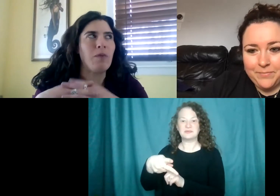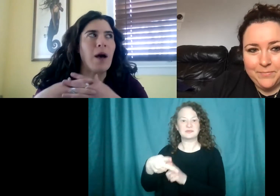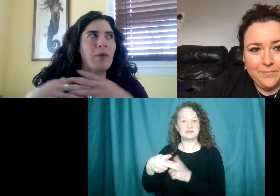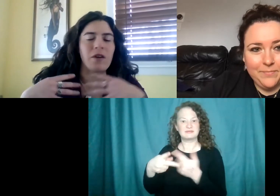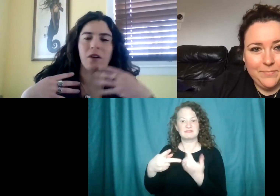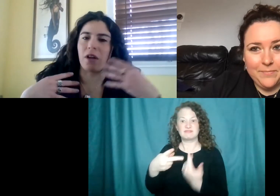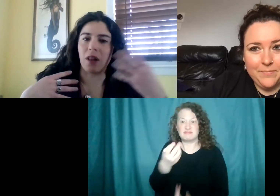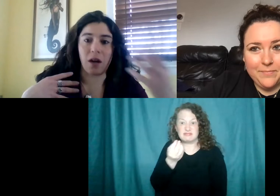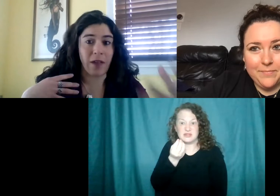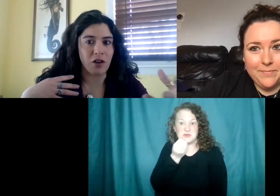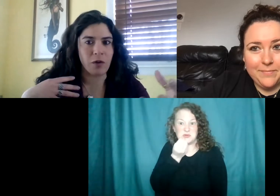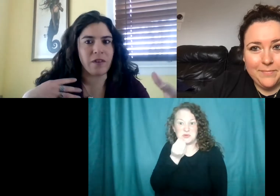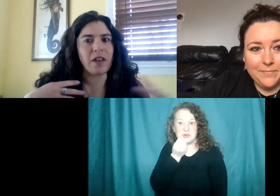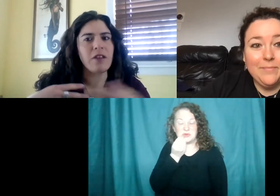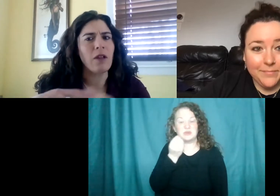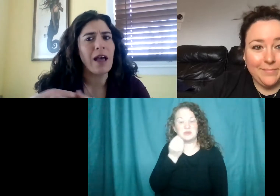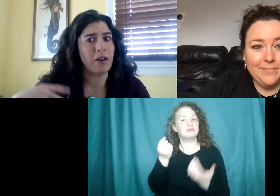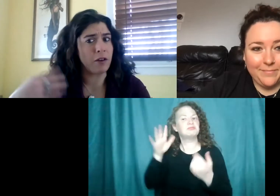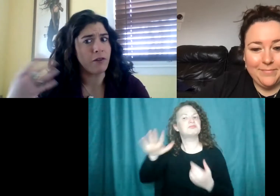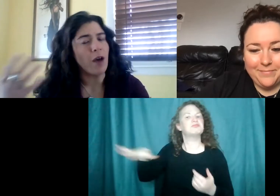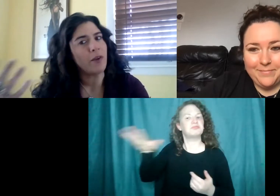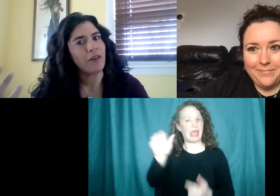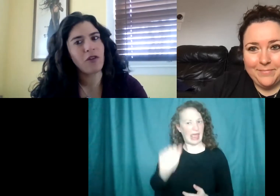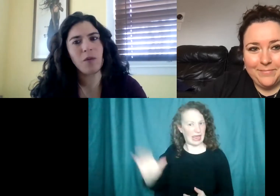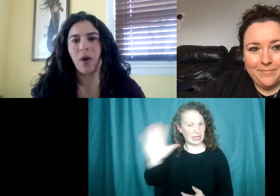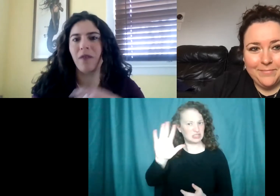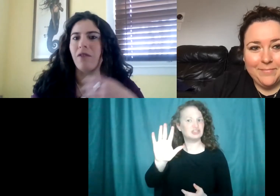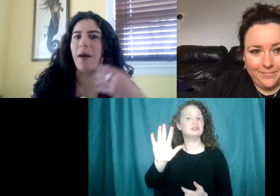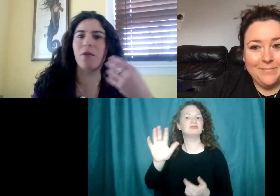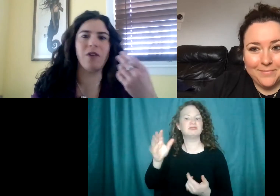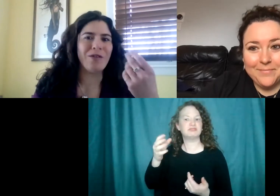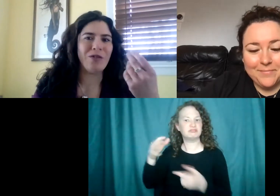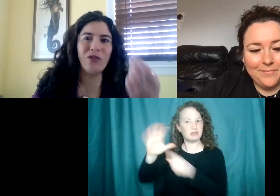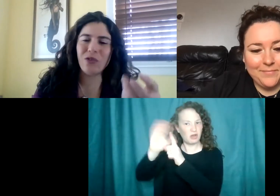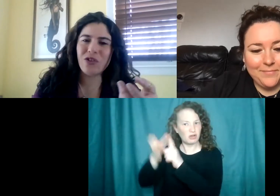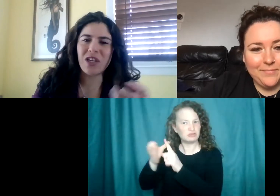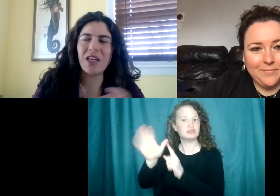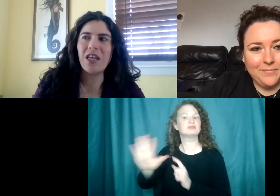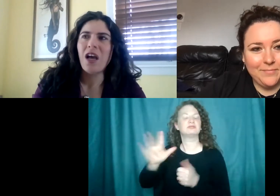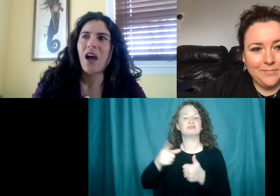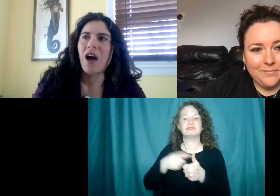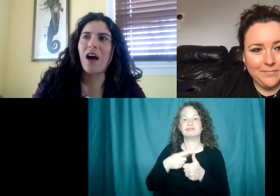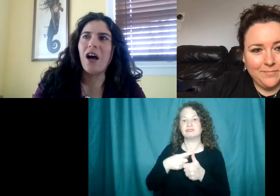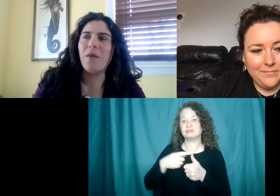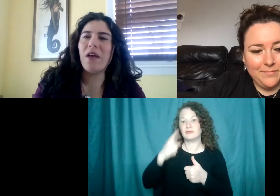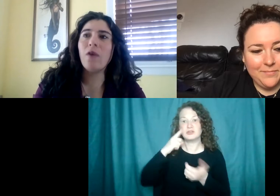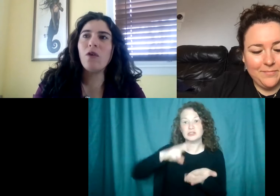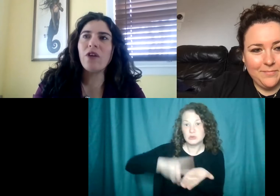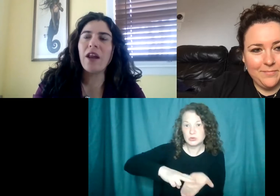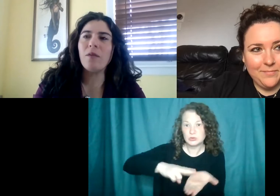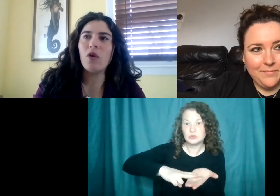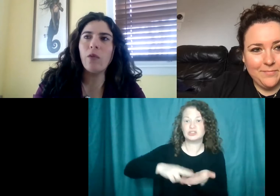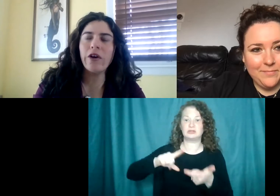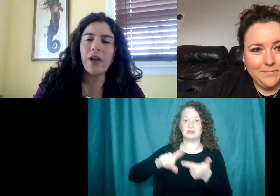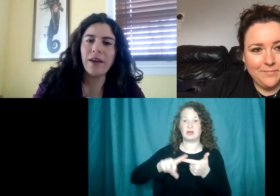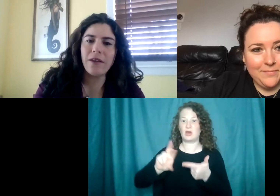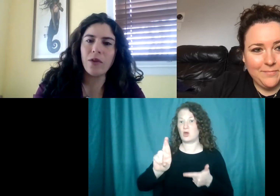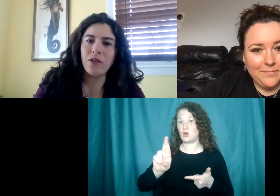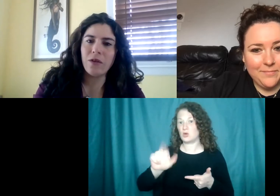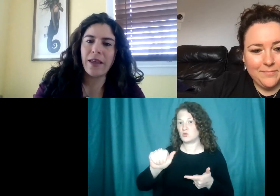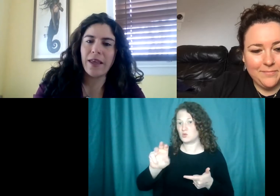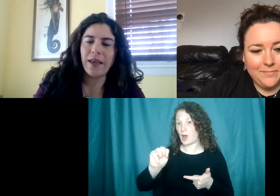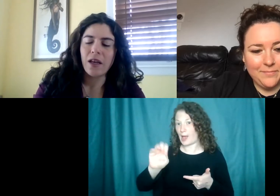food popular in a lot of Asian cuisine. You'll have it in your ramen soup, you have it wrapped around your sushi, and folks are getting more and more